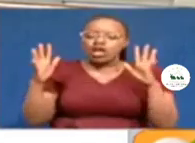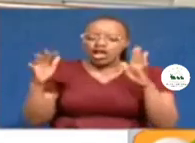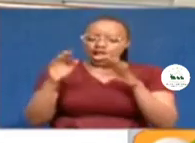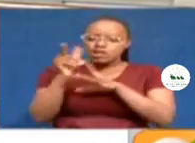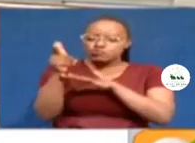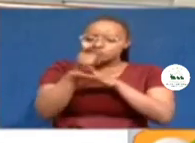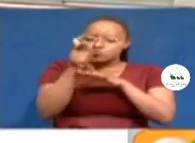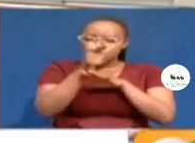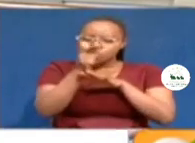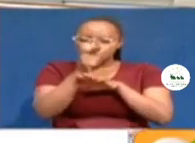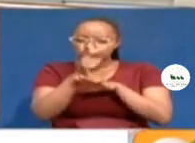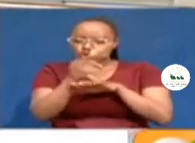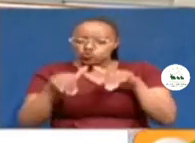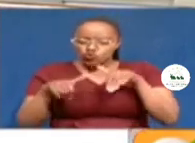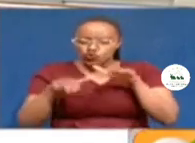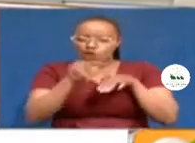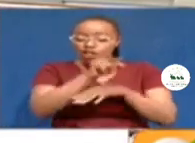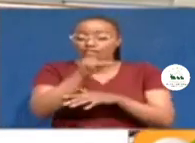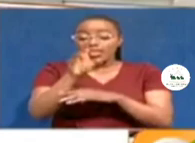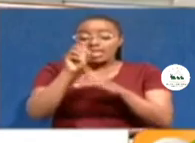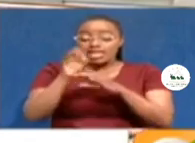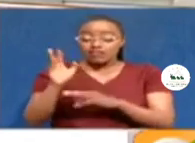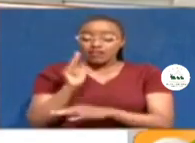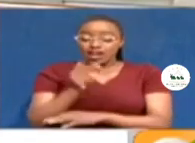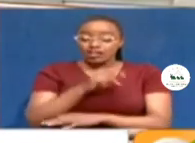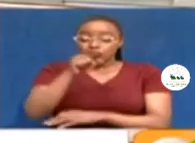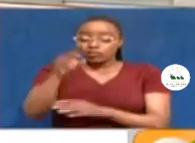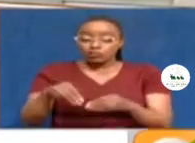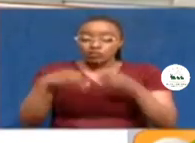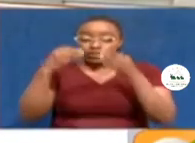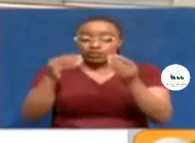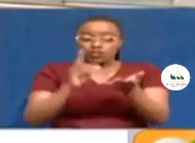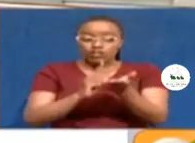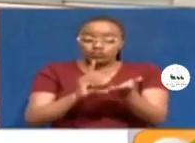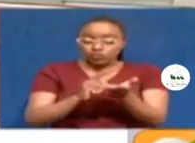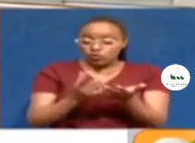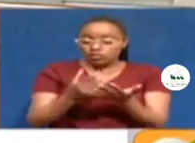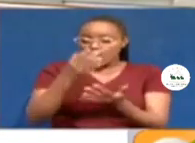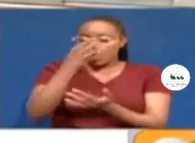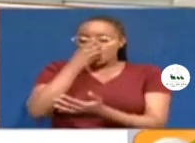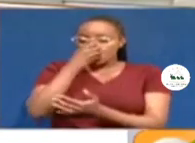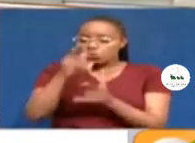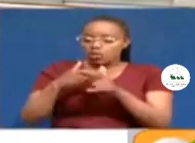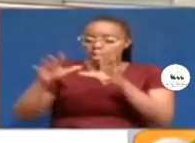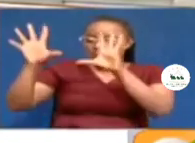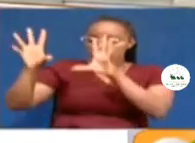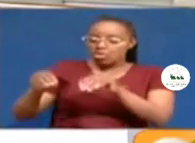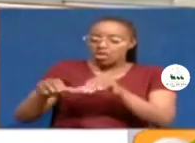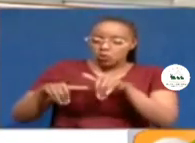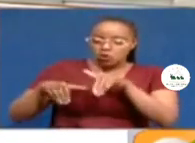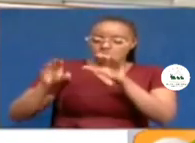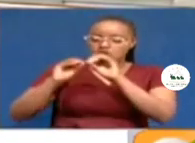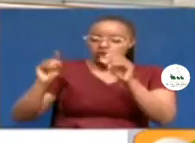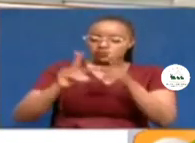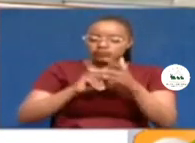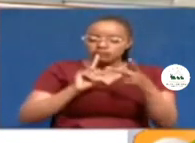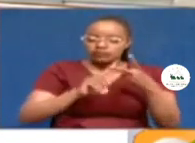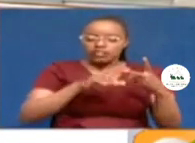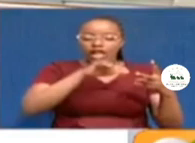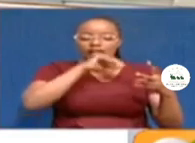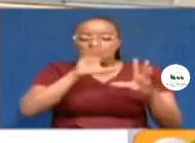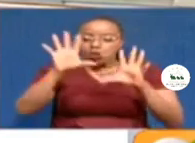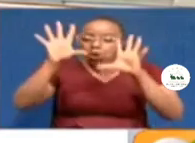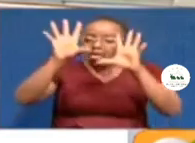coverage. If we were to give Dr. Ruto a blackout, give Mr.